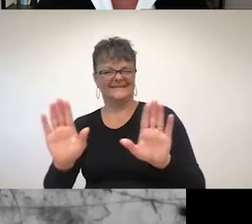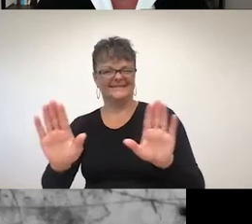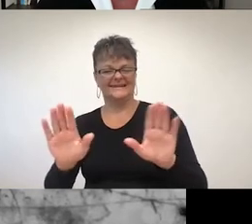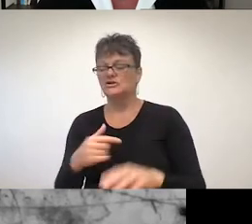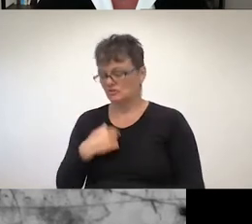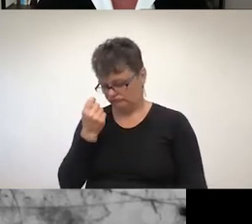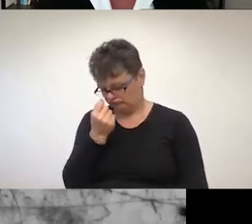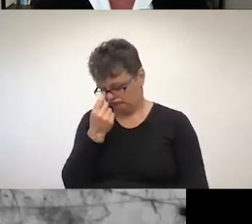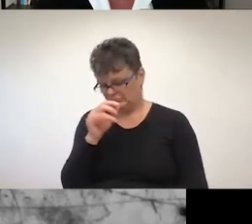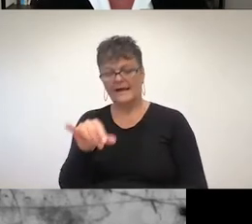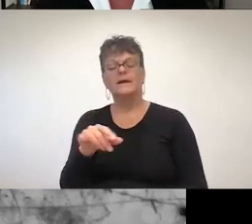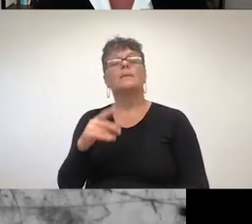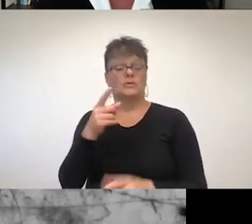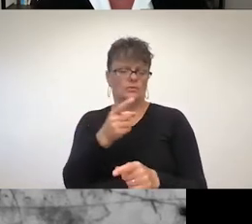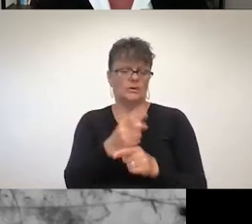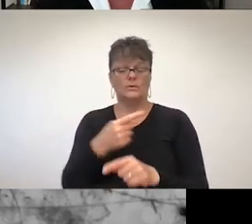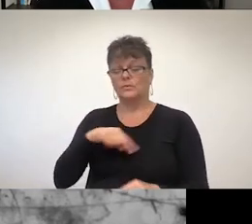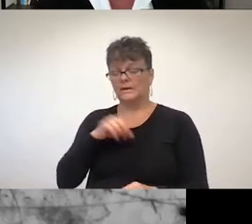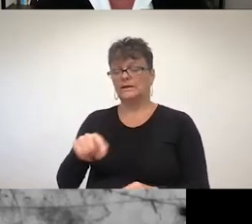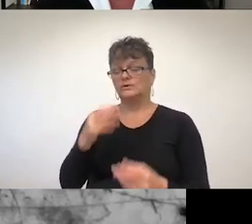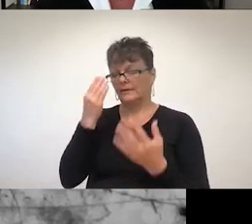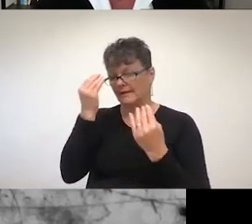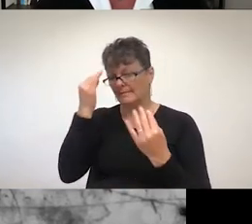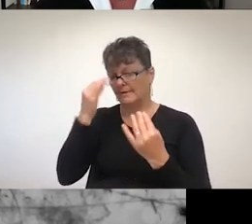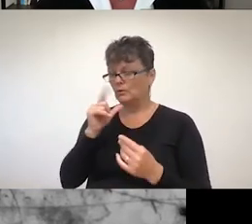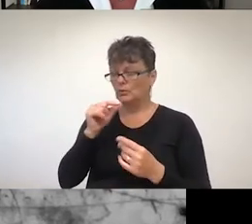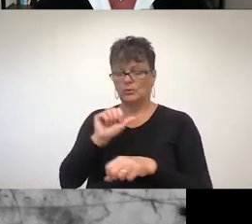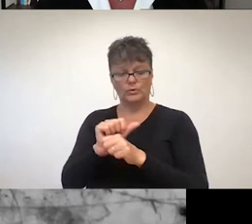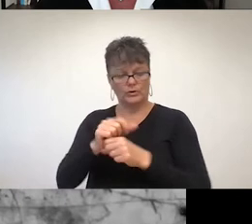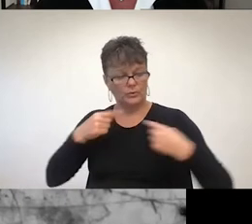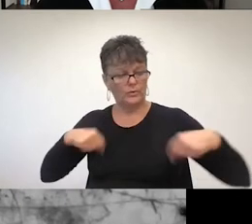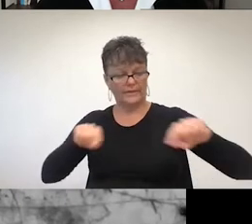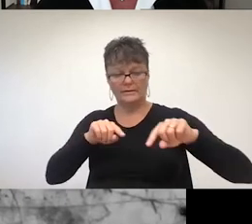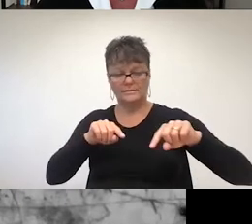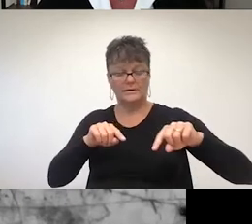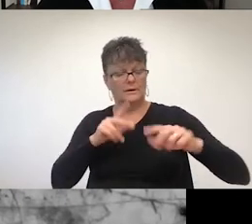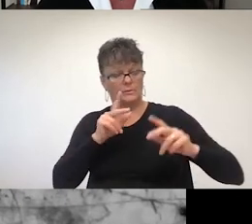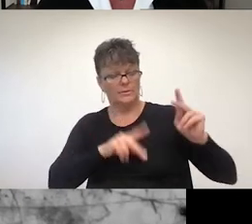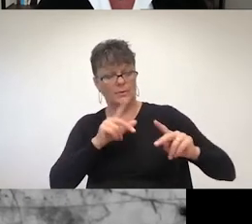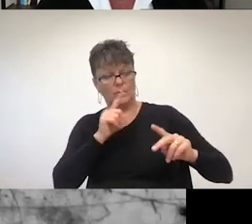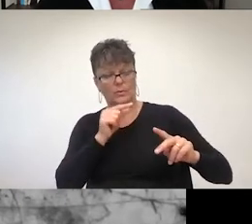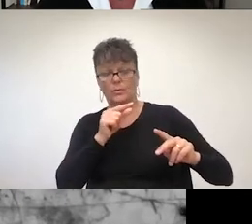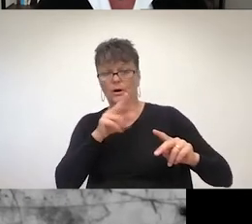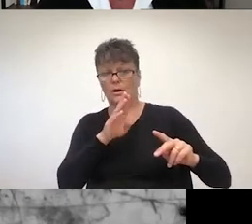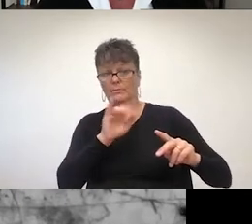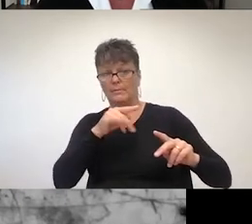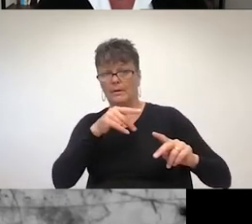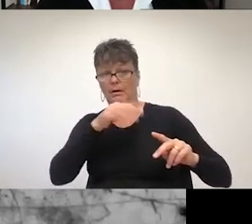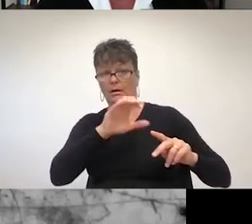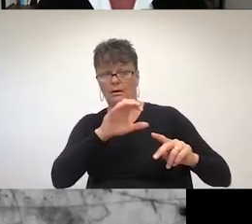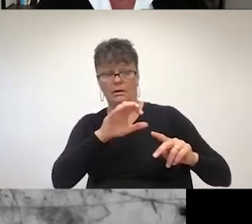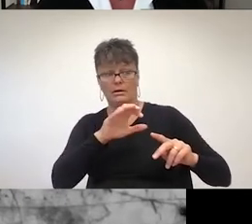our colleagues of color, for example, the additional emotional labor that we know that our colleagues of color experience and